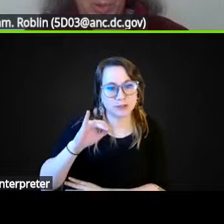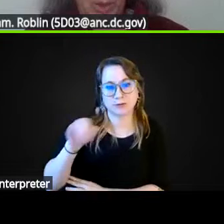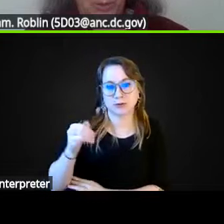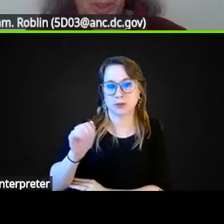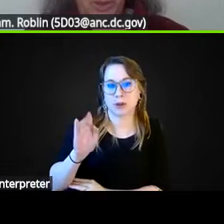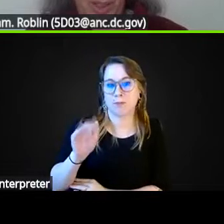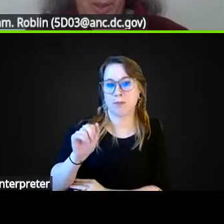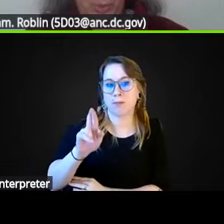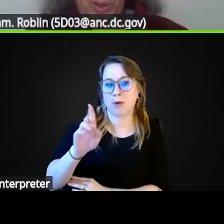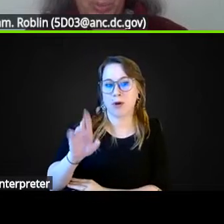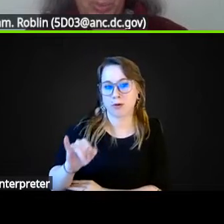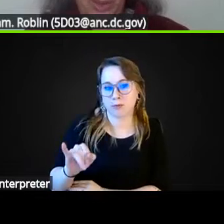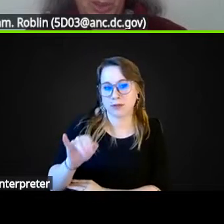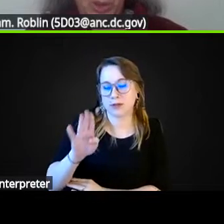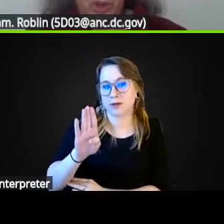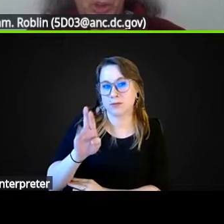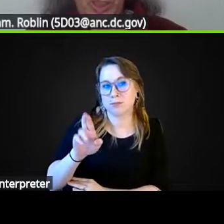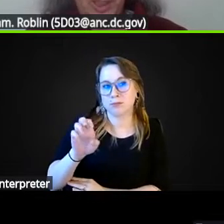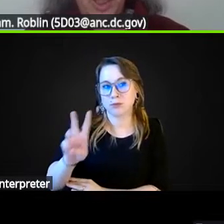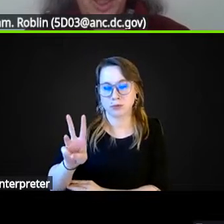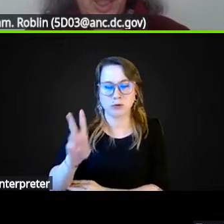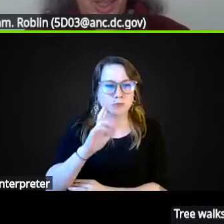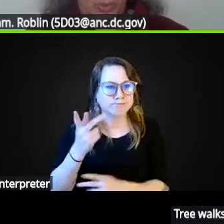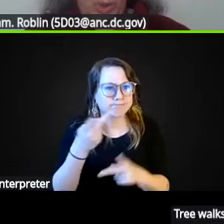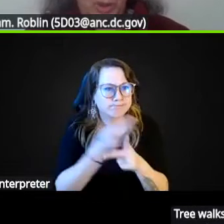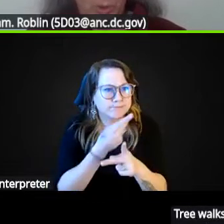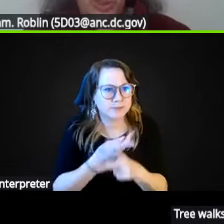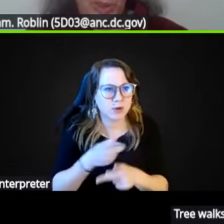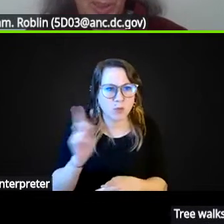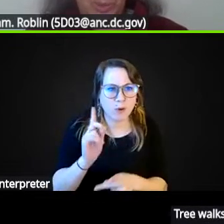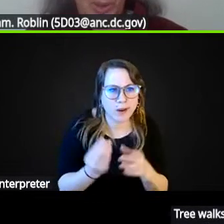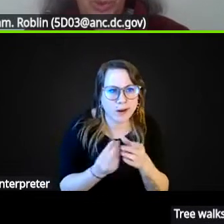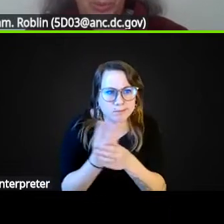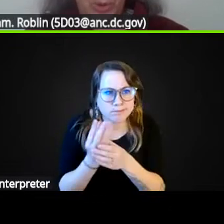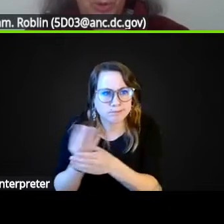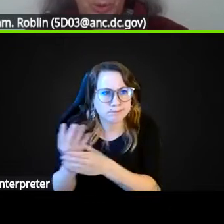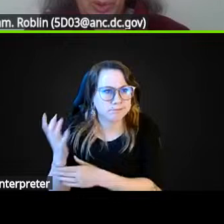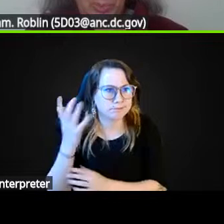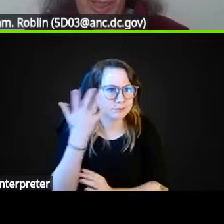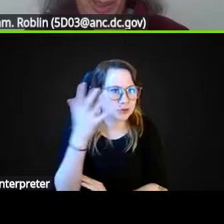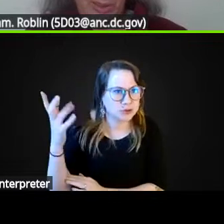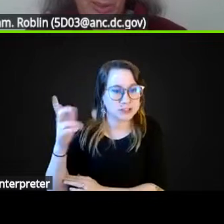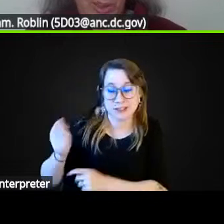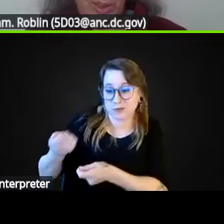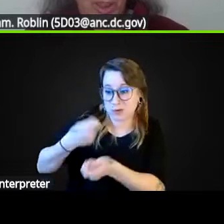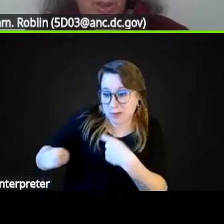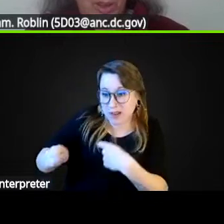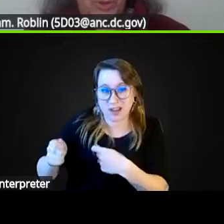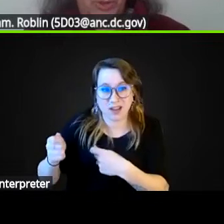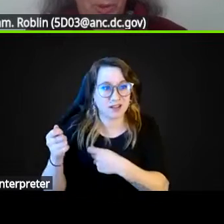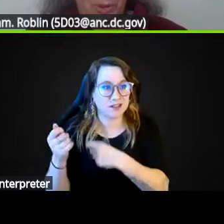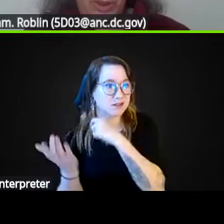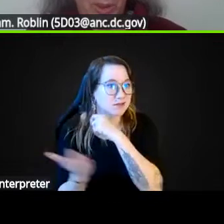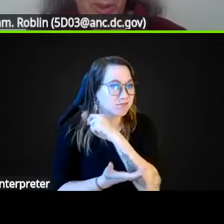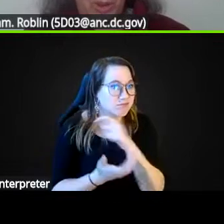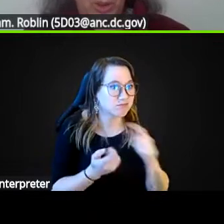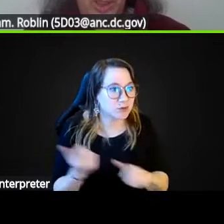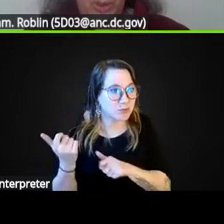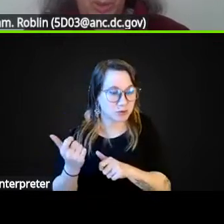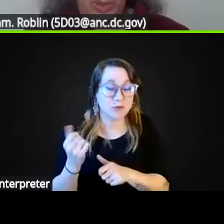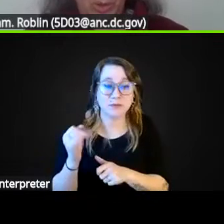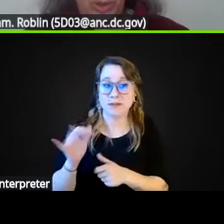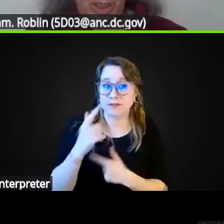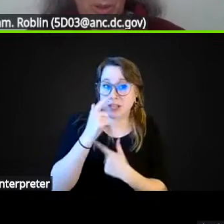neighborhood figuring out where to plant a new tree and what trees need to be removed or replaced. So if you're interested in joining